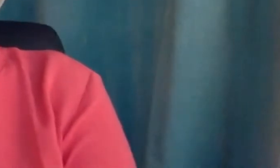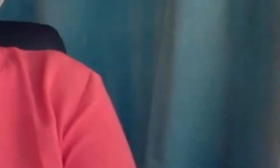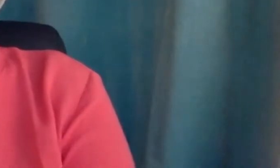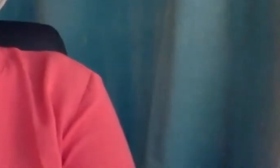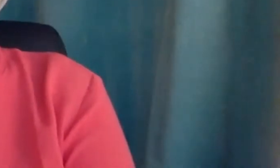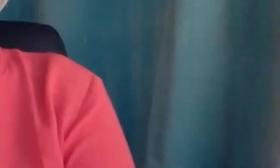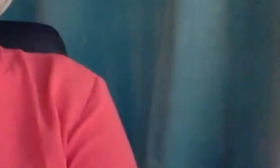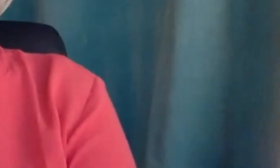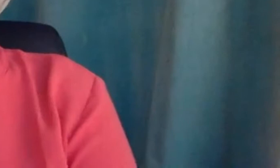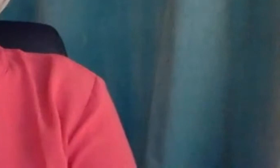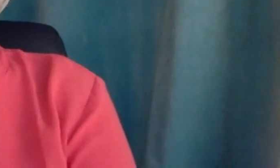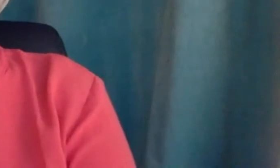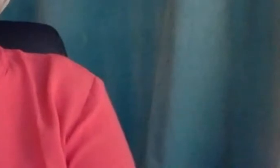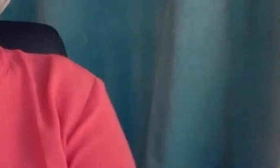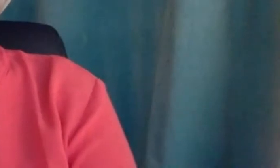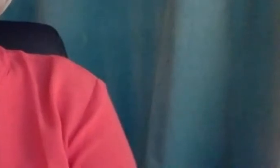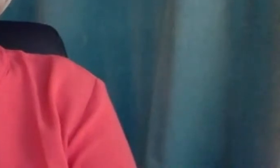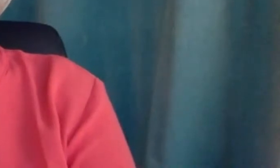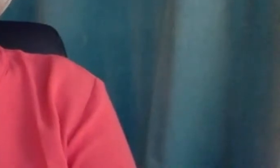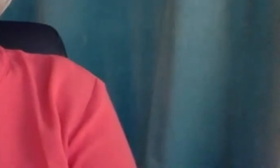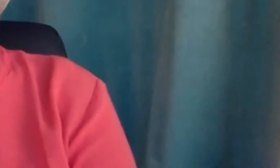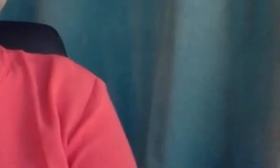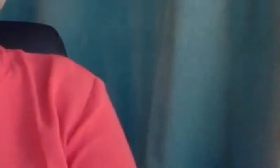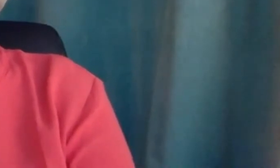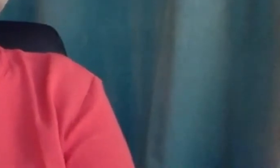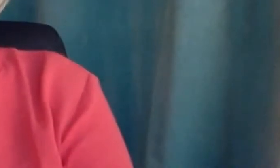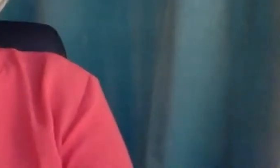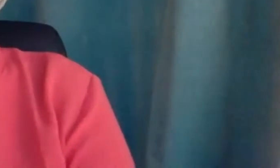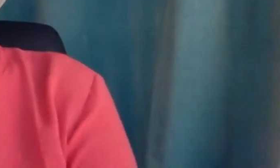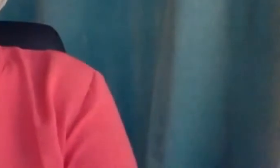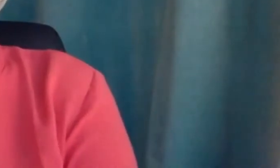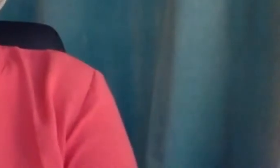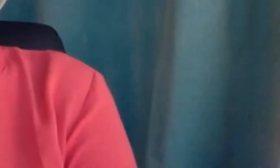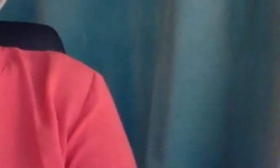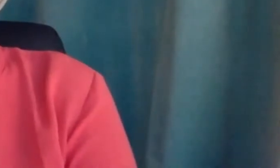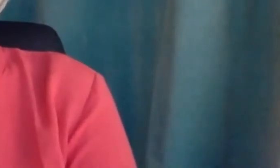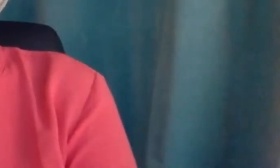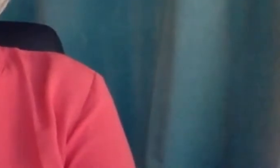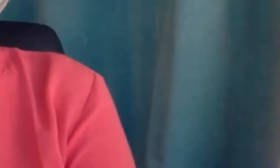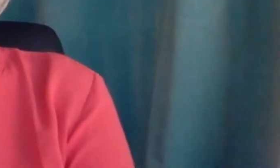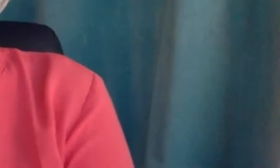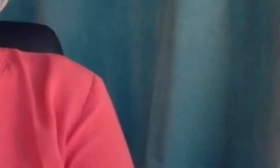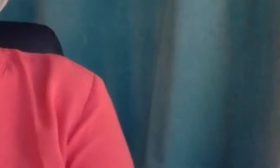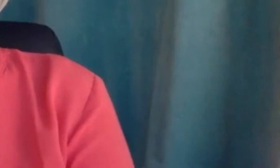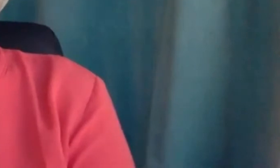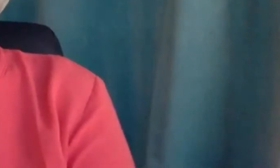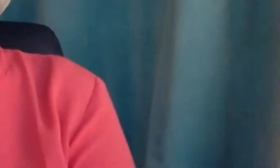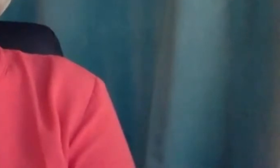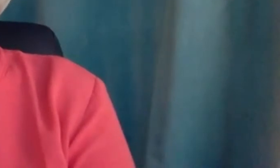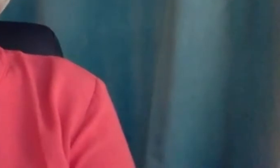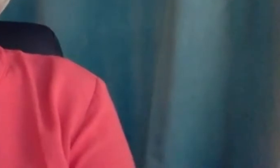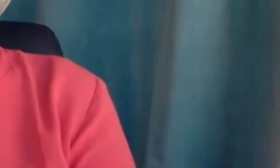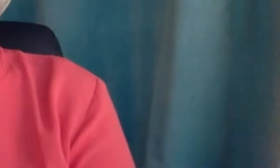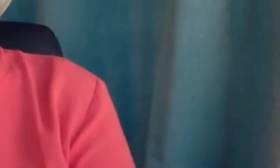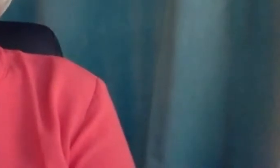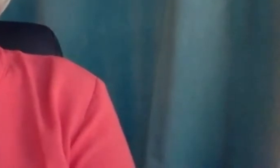of them will be in the phase that we refer to as transition to young adults. Like many of you, I've been on a journey learning about what services my